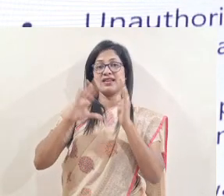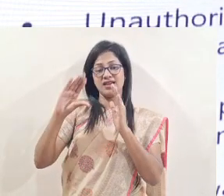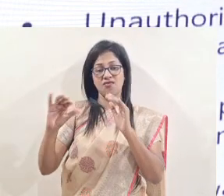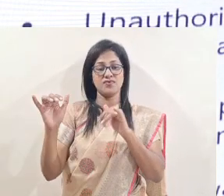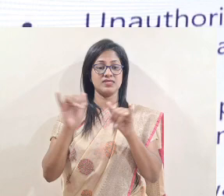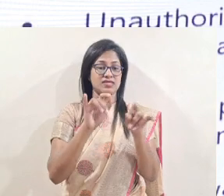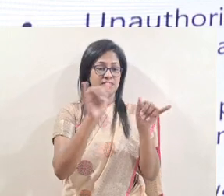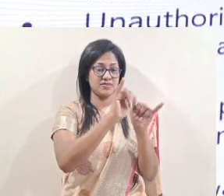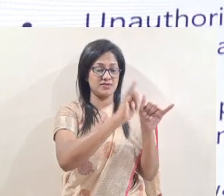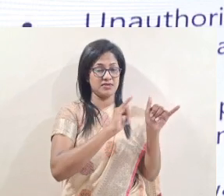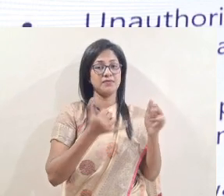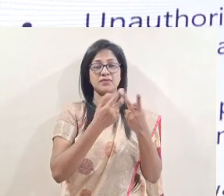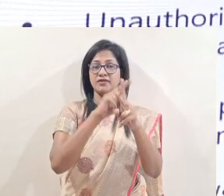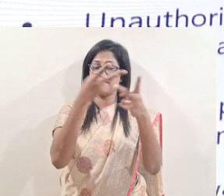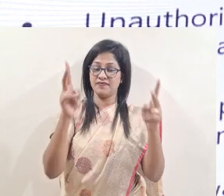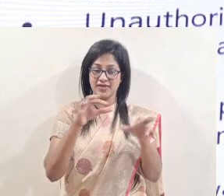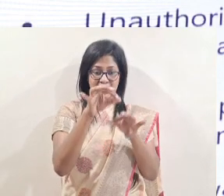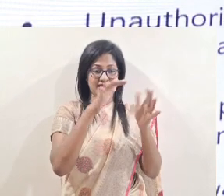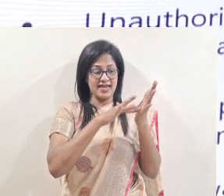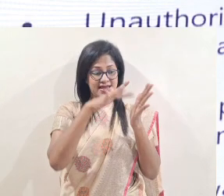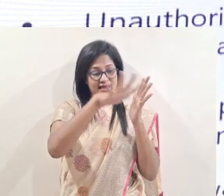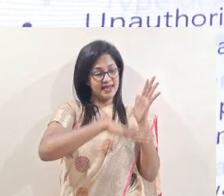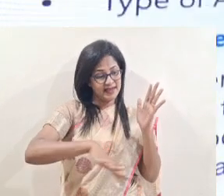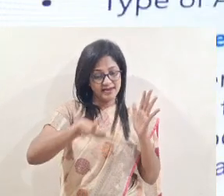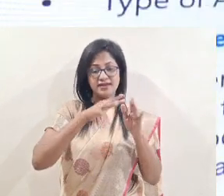the areas and streets from all different zones.